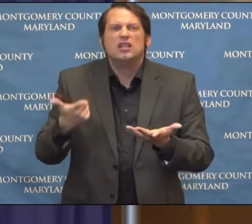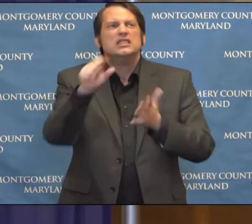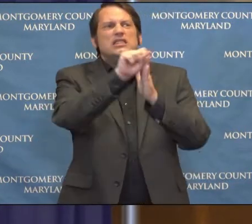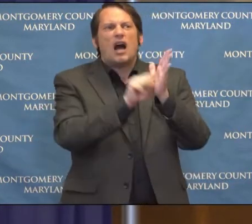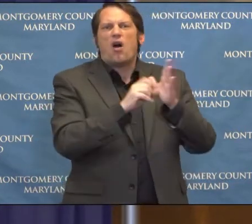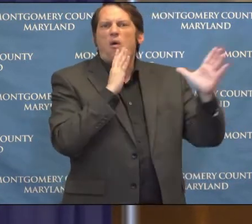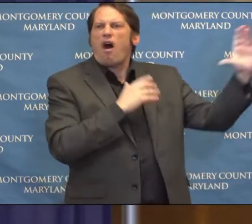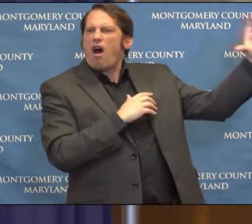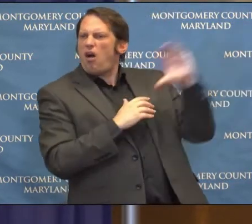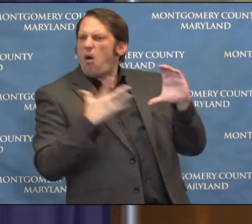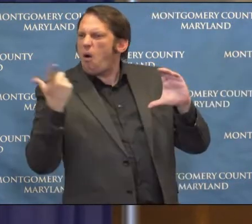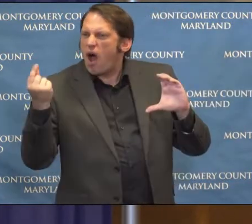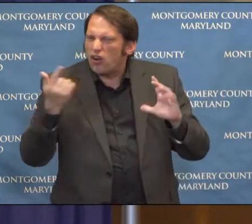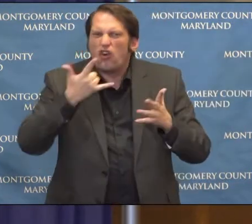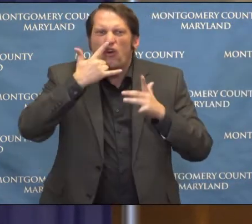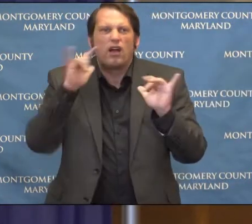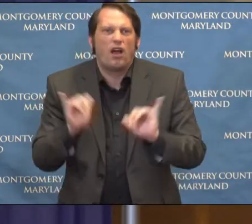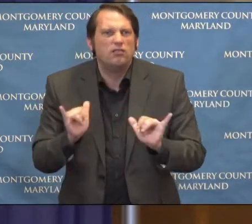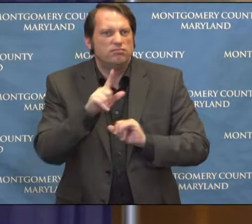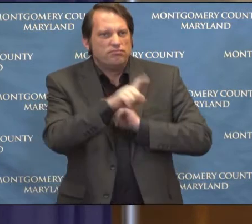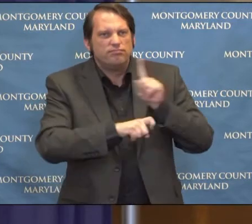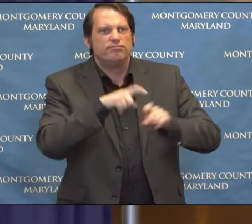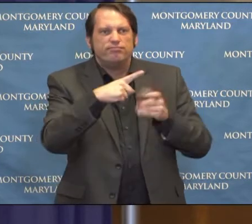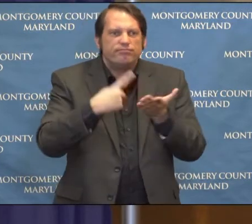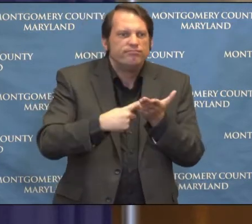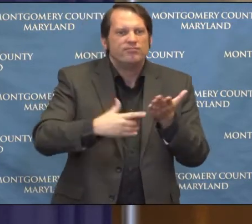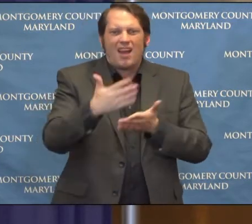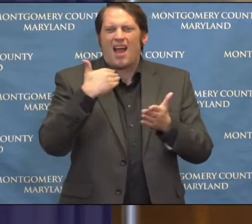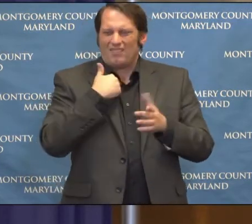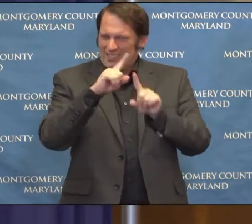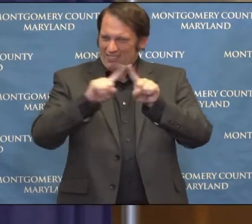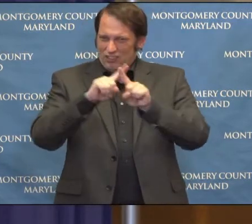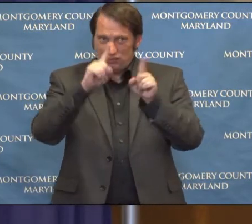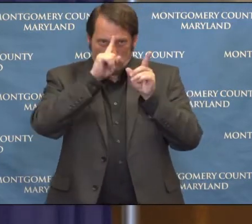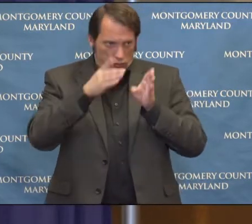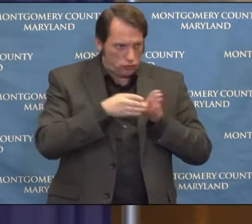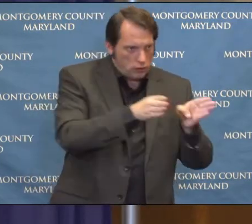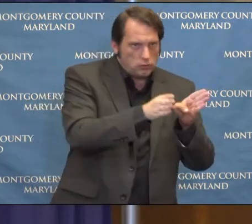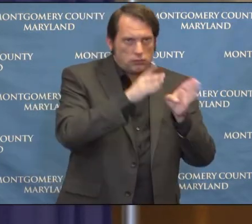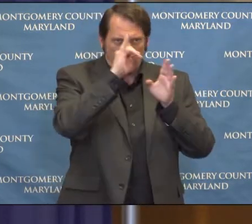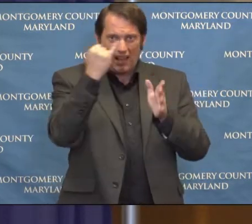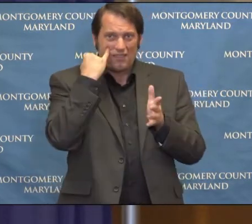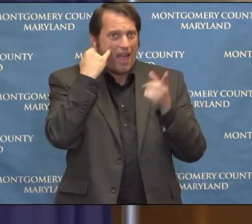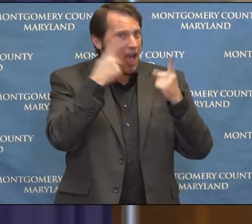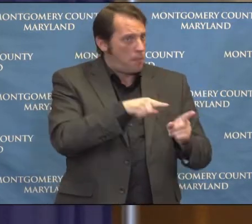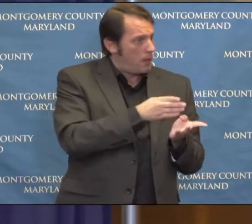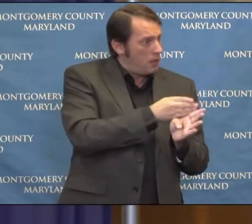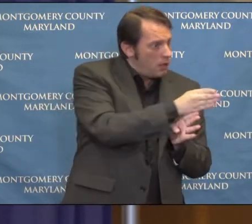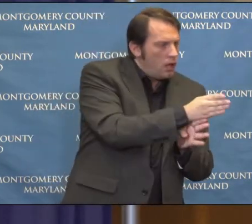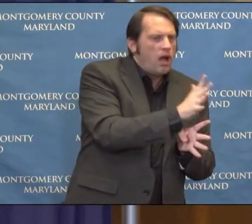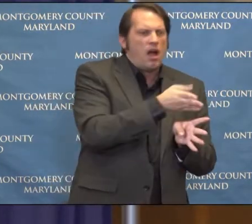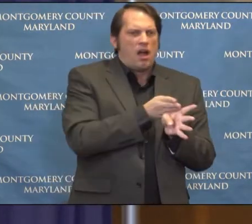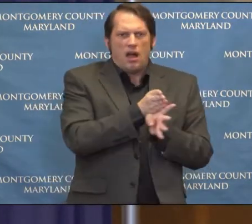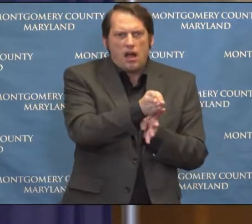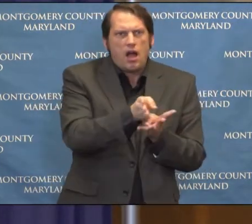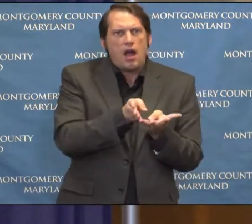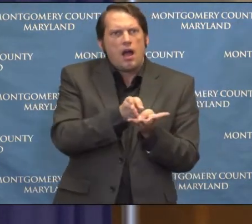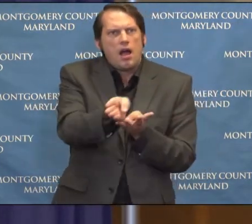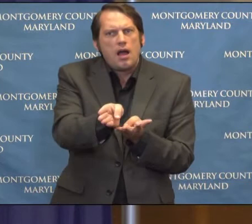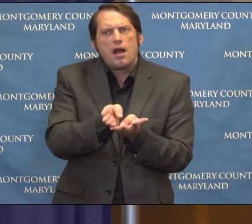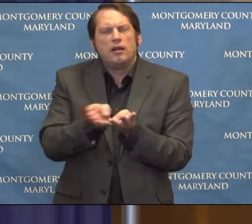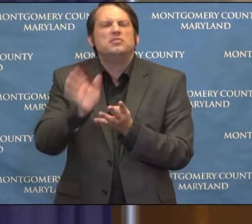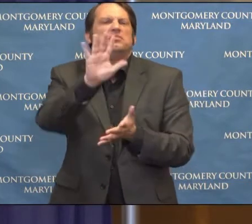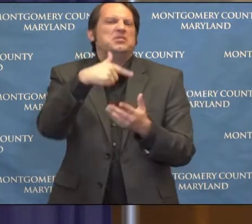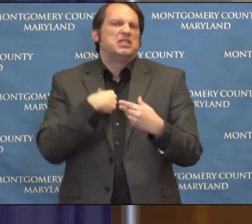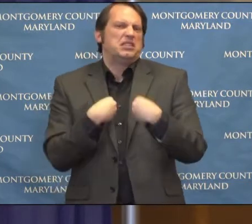other strategies which we will be announcing most likely in the near future as to some of the specifics of that plan. For example, for